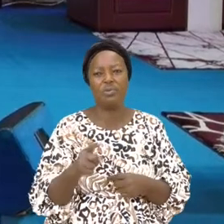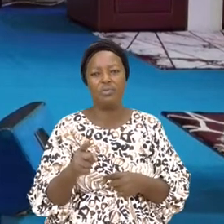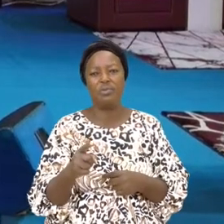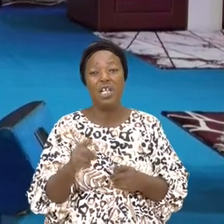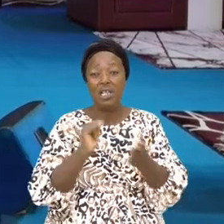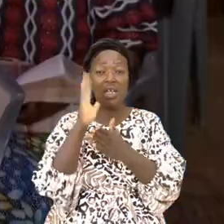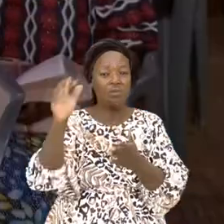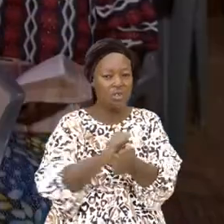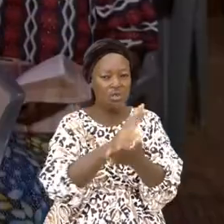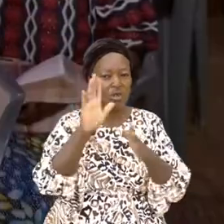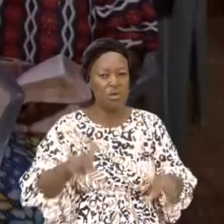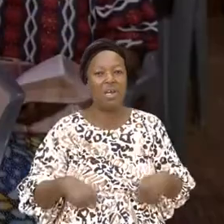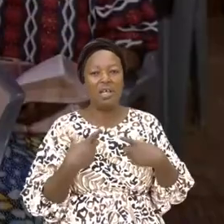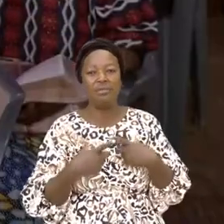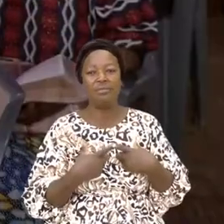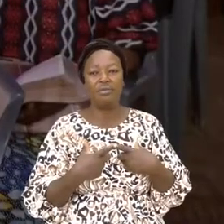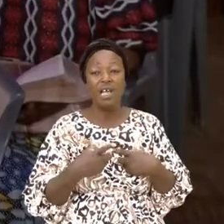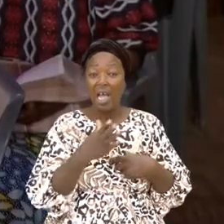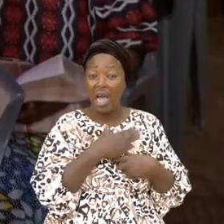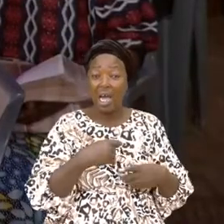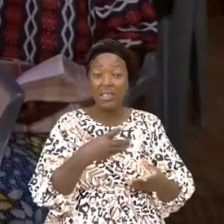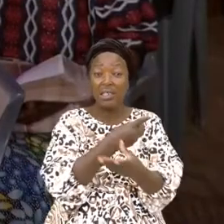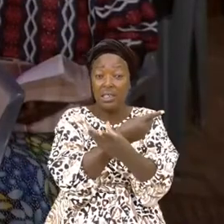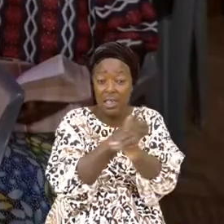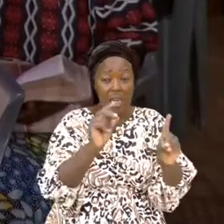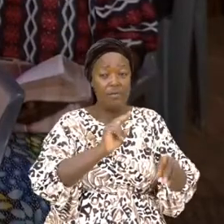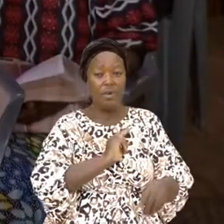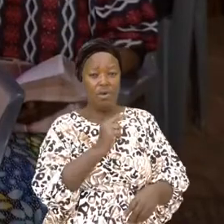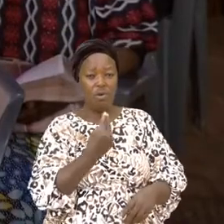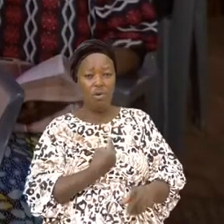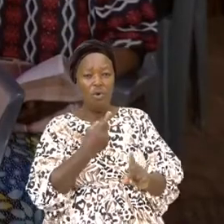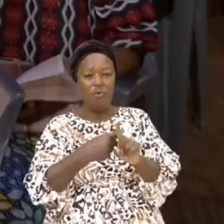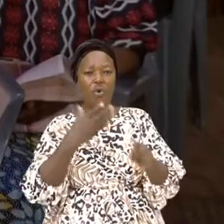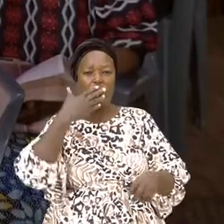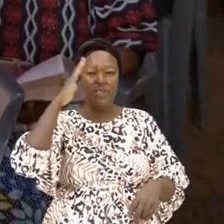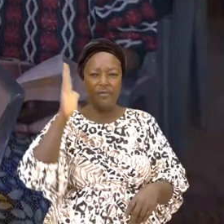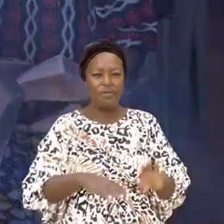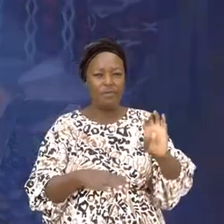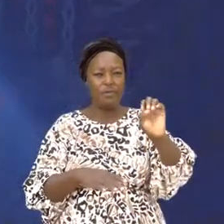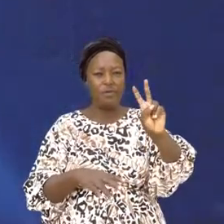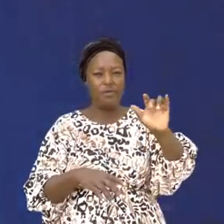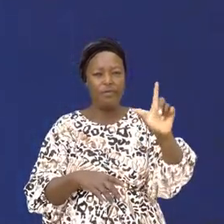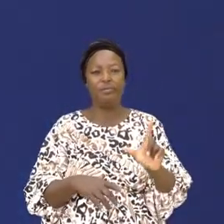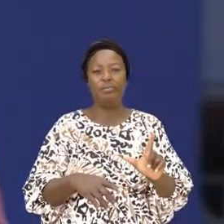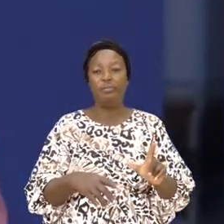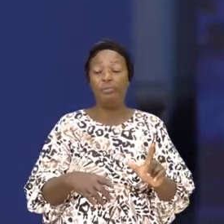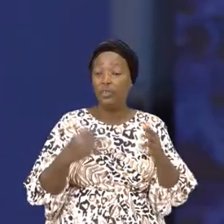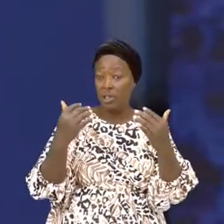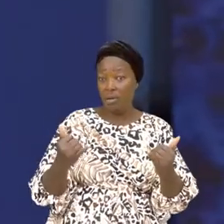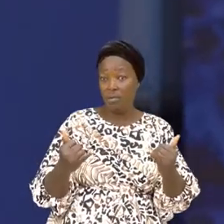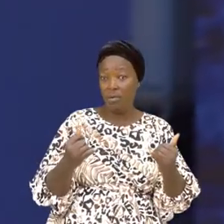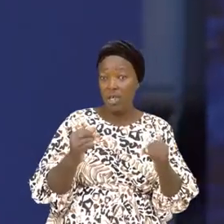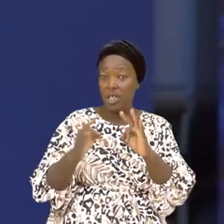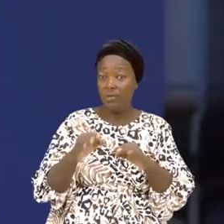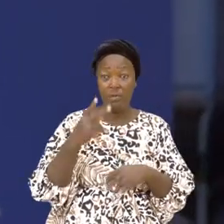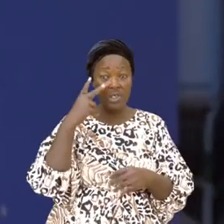will destroy your life. And deliver us from evil. Now, if you, that word